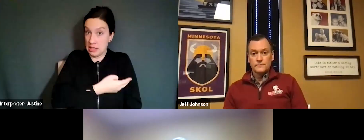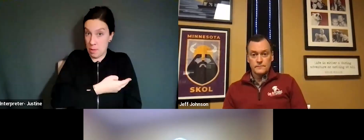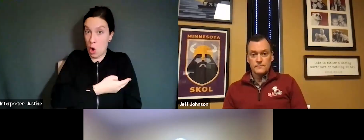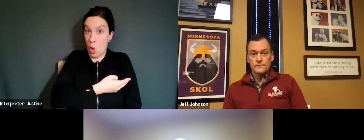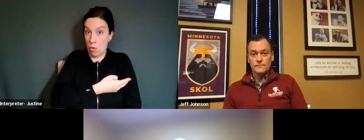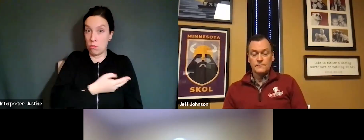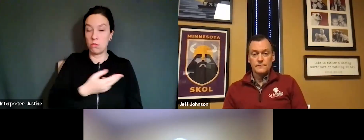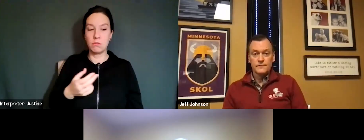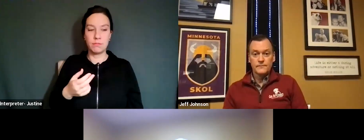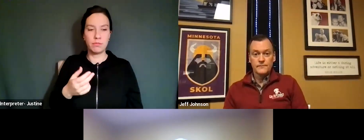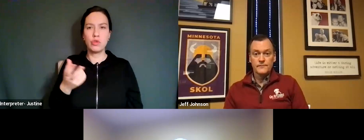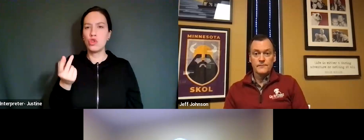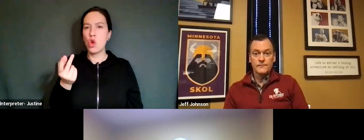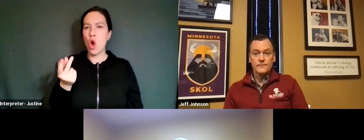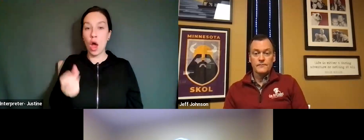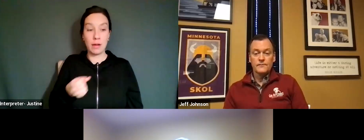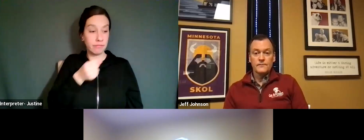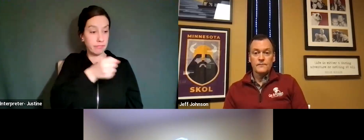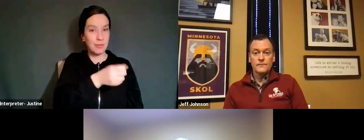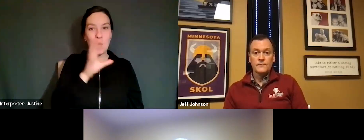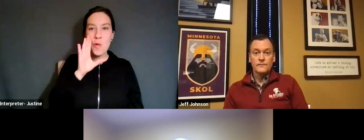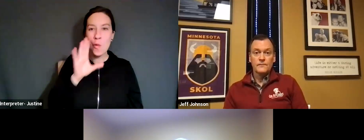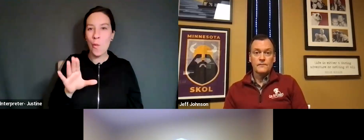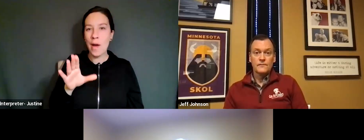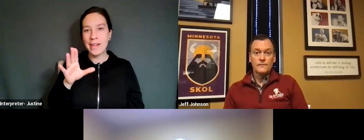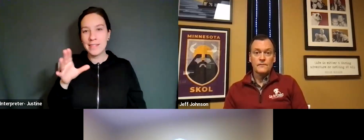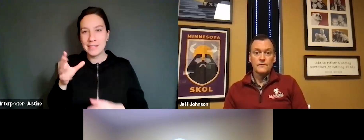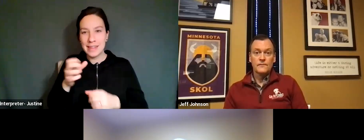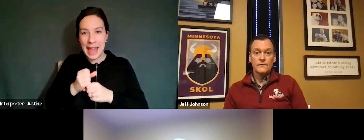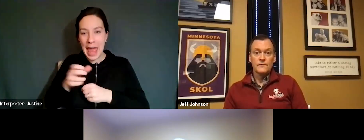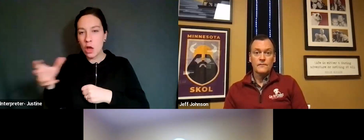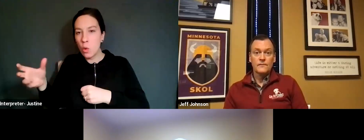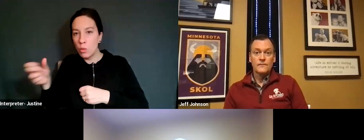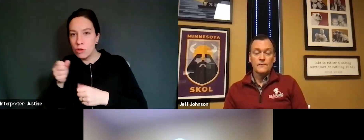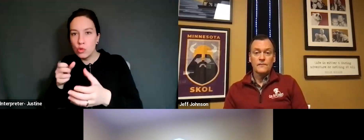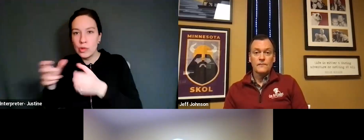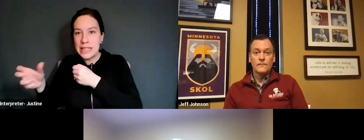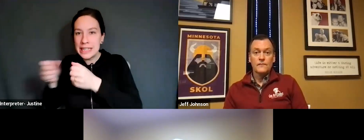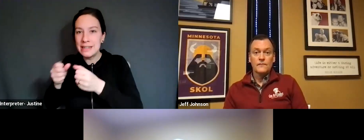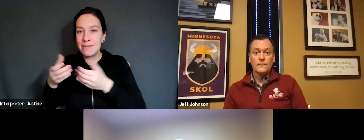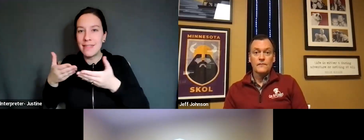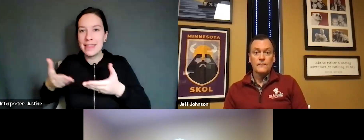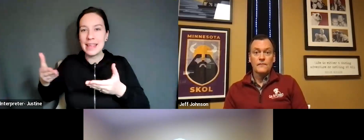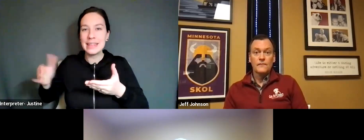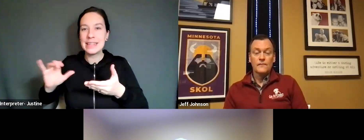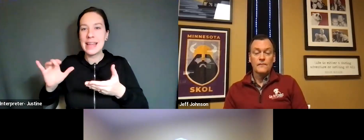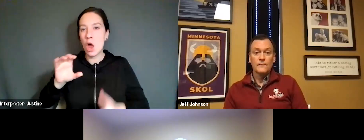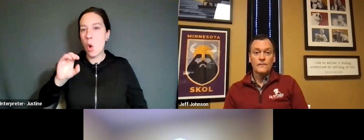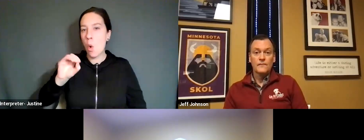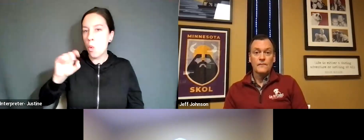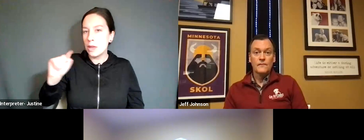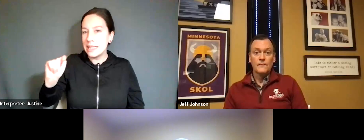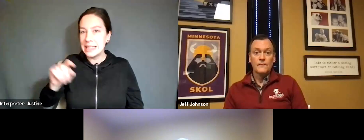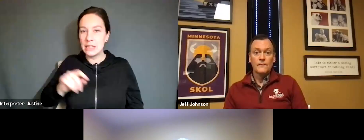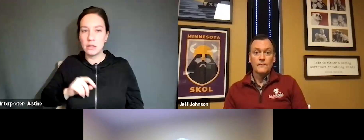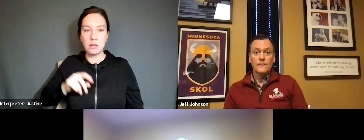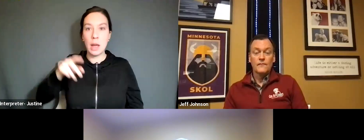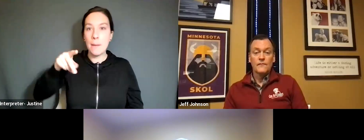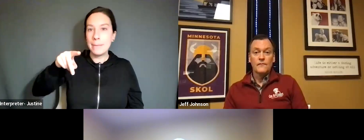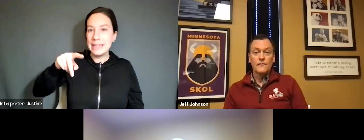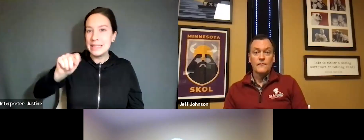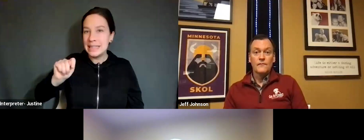doing some retrieving, you know, to help with OT and PT. They will do some nudging of a large ball